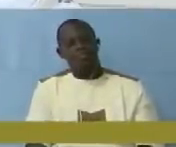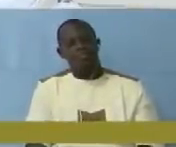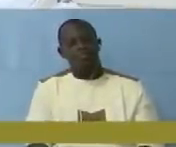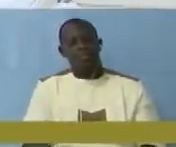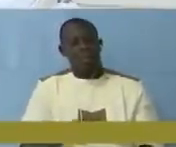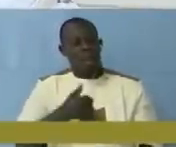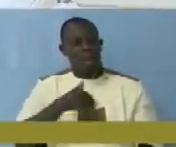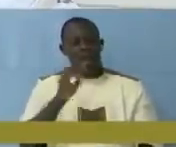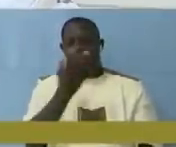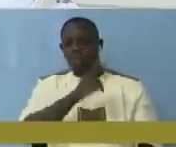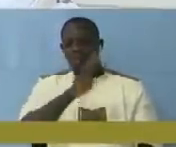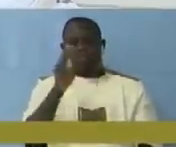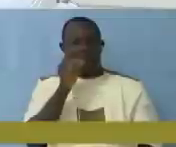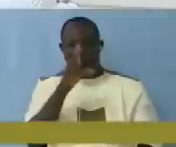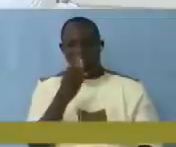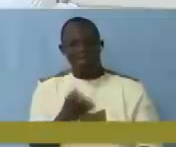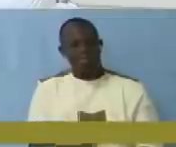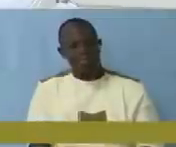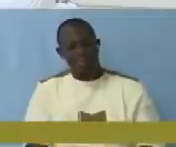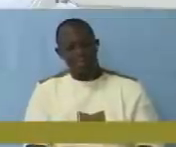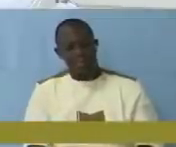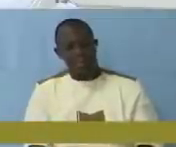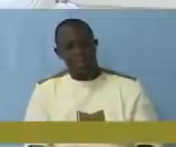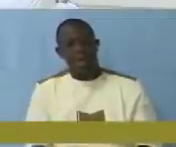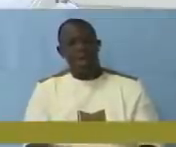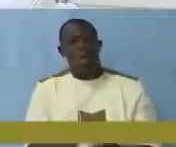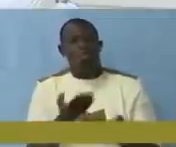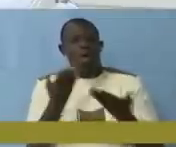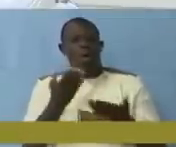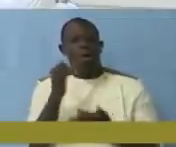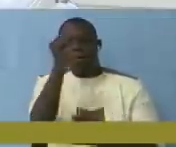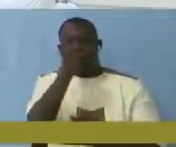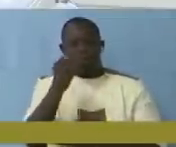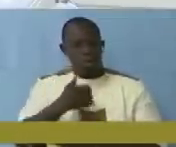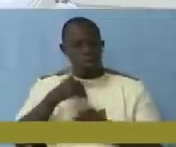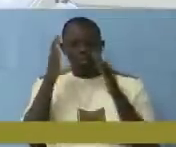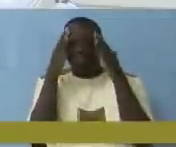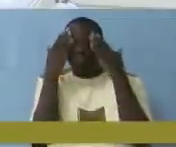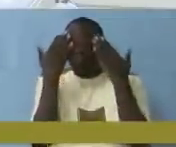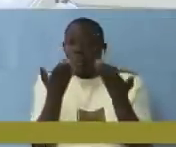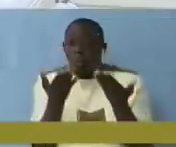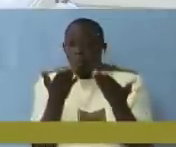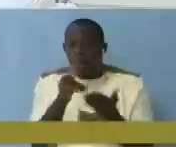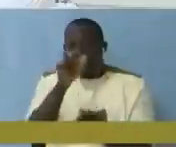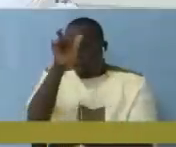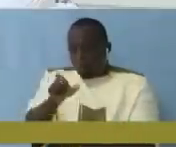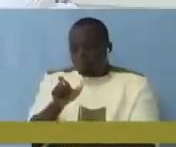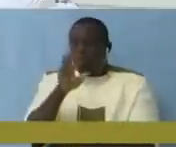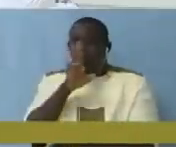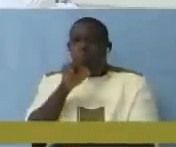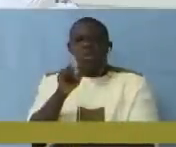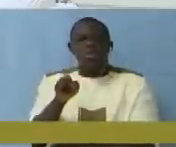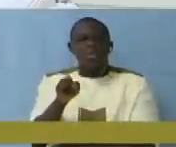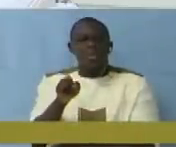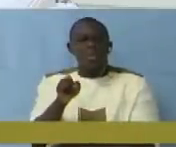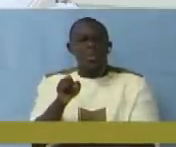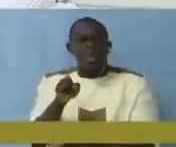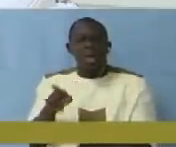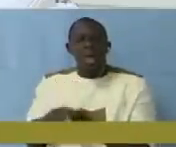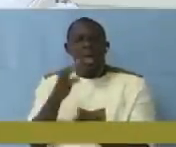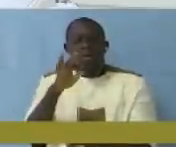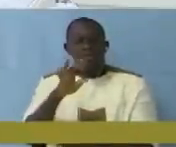wouldn't say. Because I don't know this person one. I follow the man